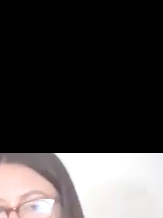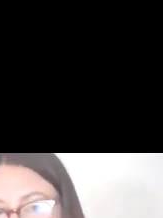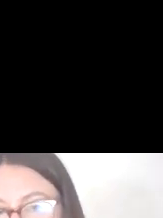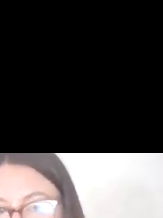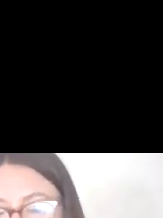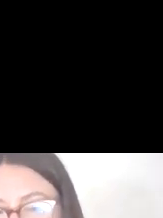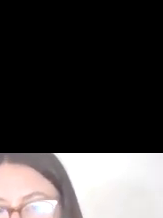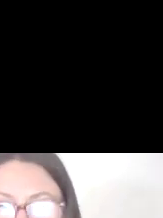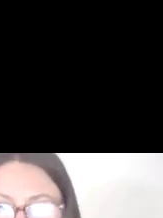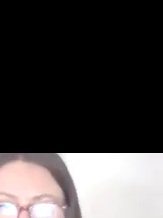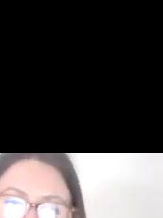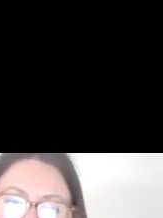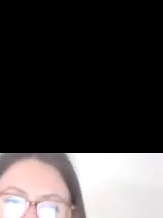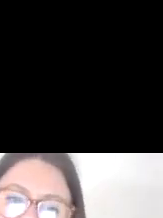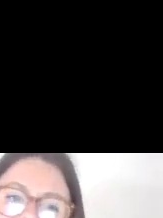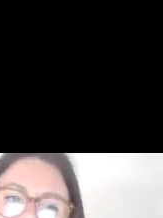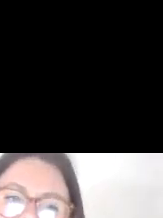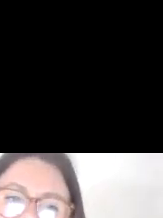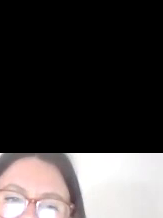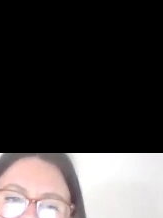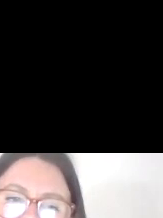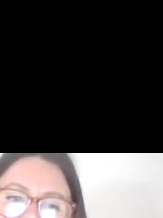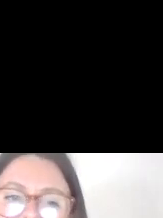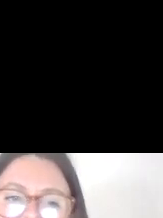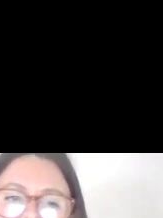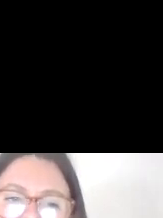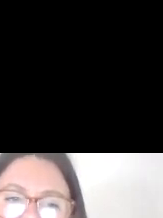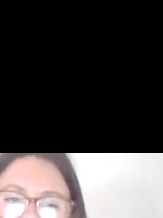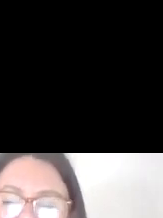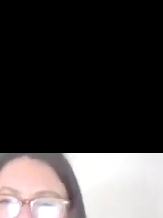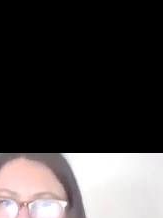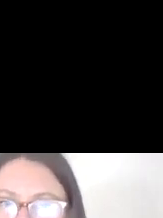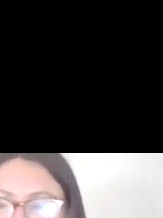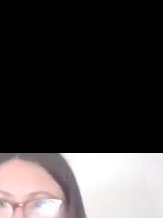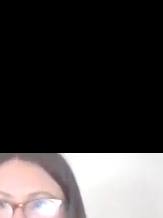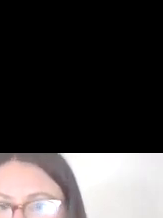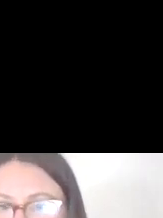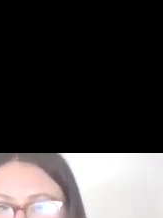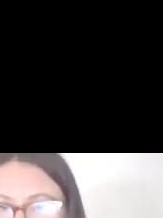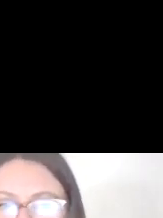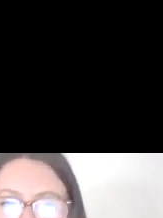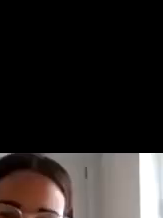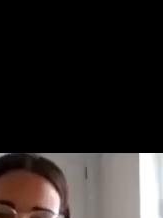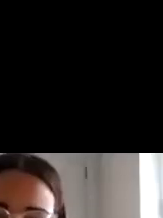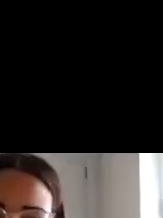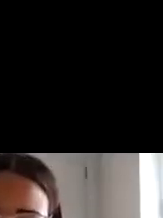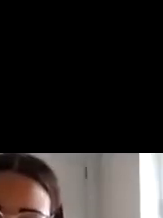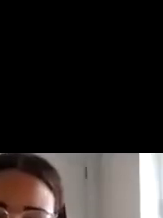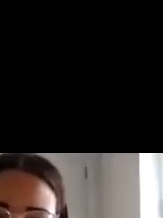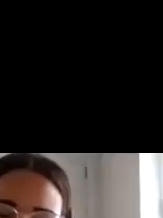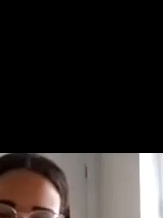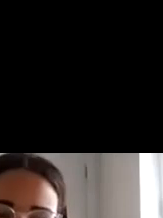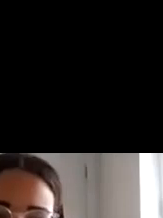over lockdown. I certainly did. My favourite song to sign along to is Shake It Off by Taylor Swift.